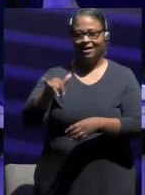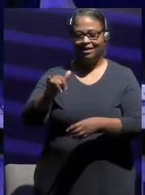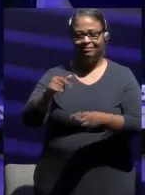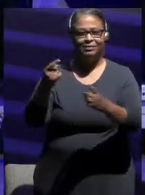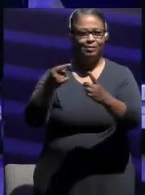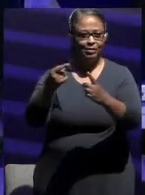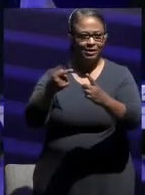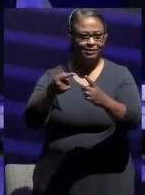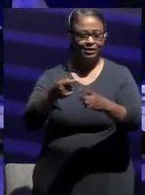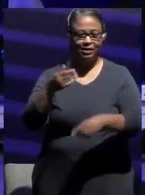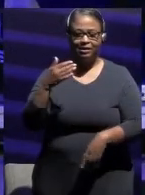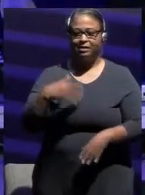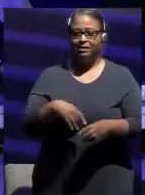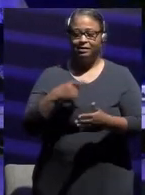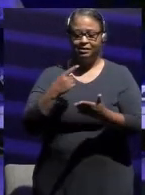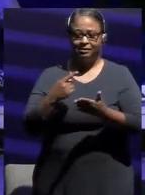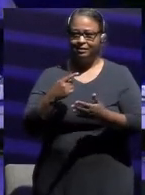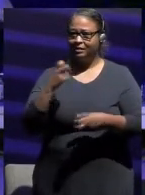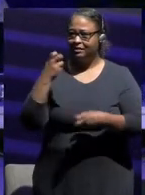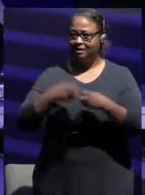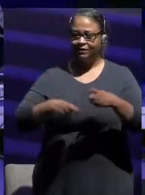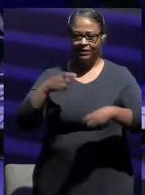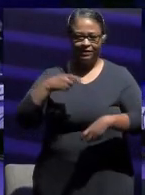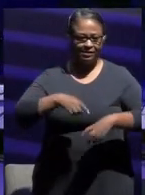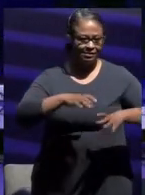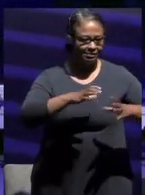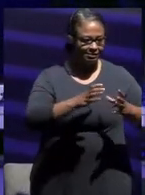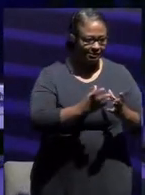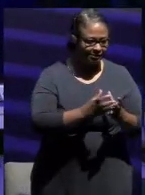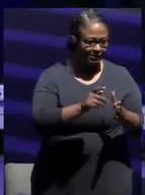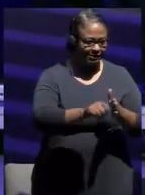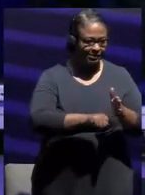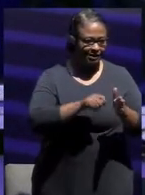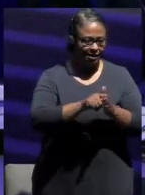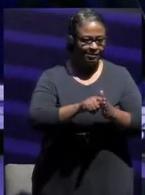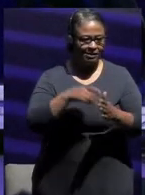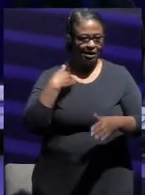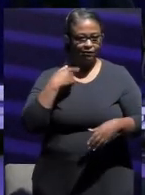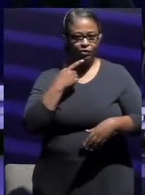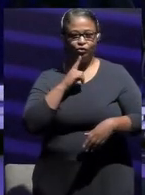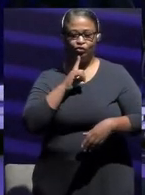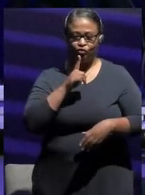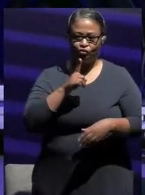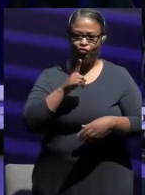It's hard in this day and time that we're living to find a friend.